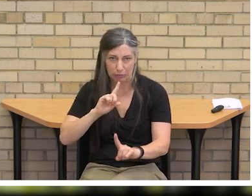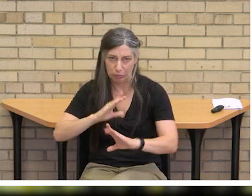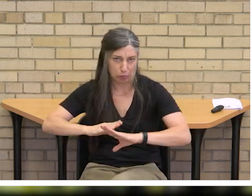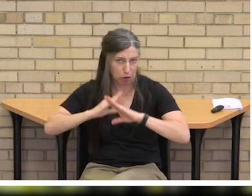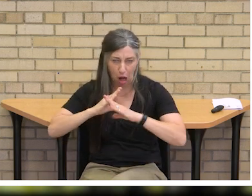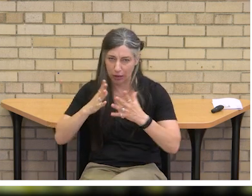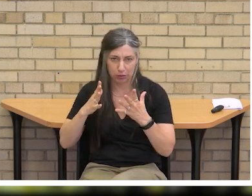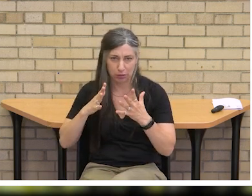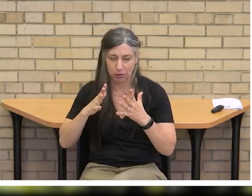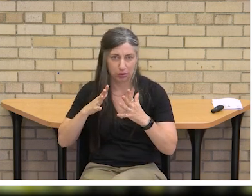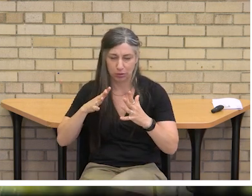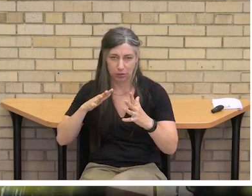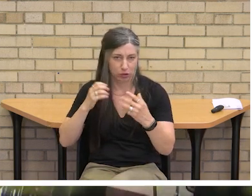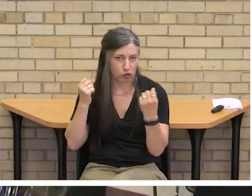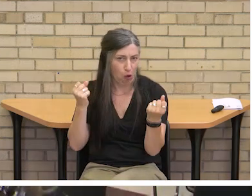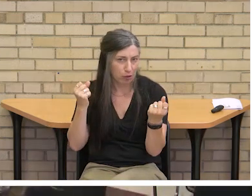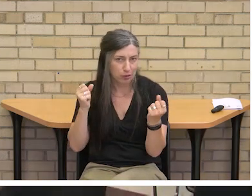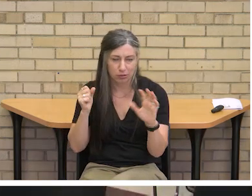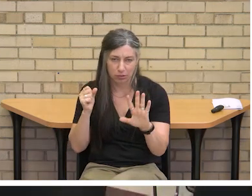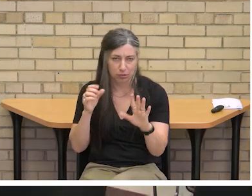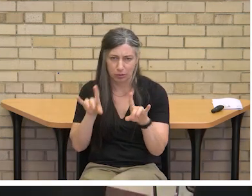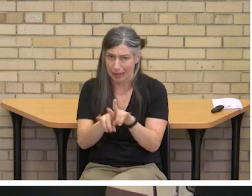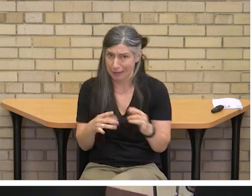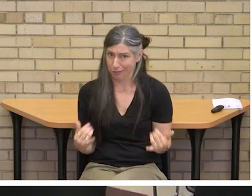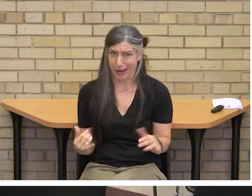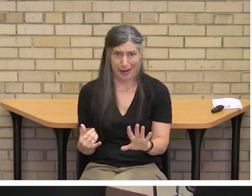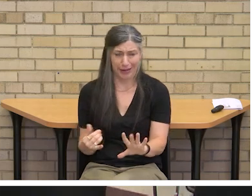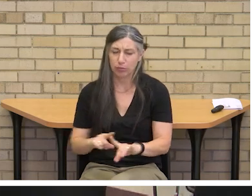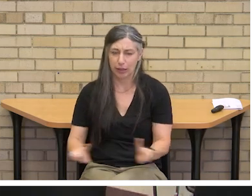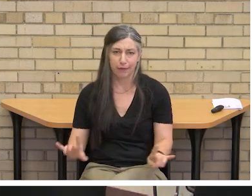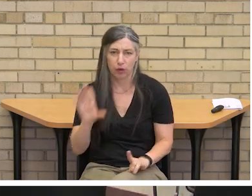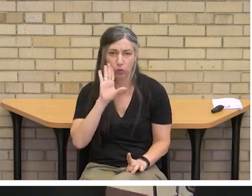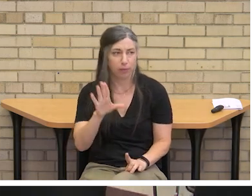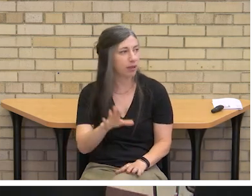the flow of traffic as it is today.